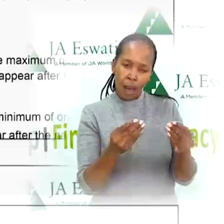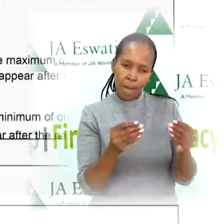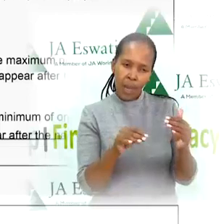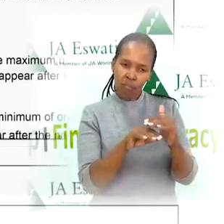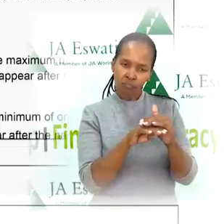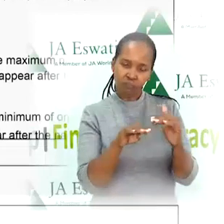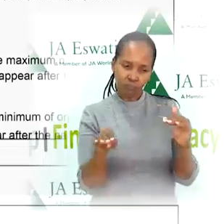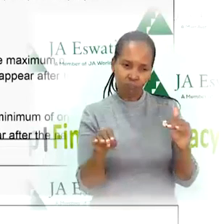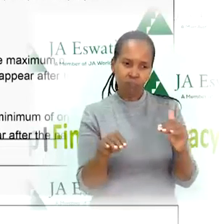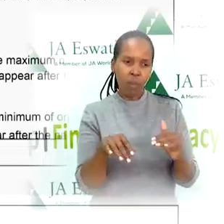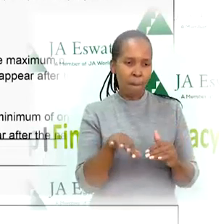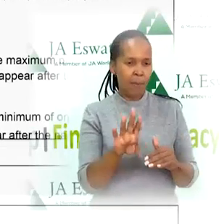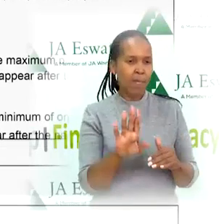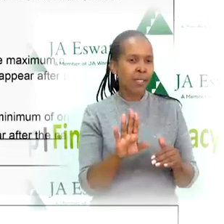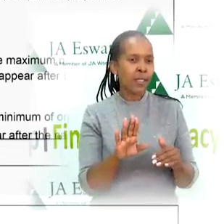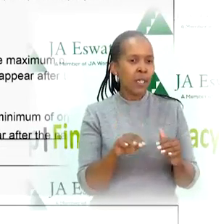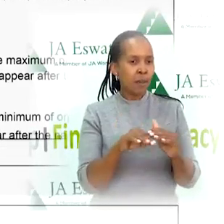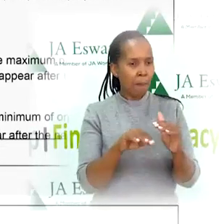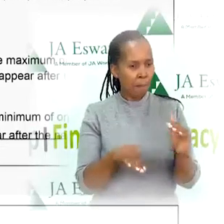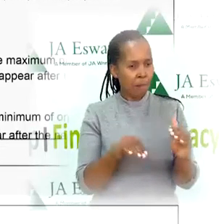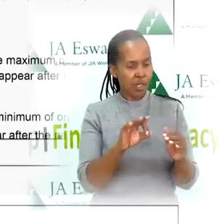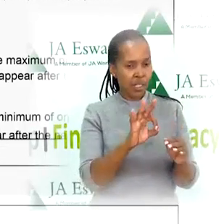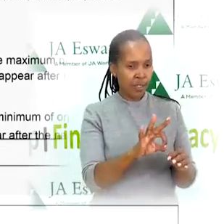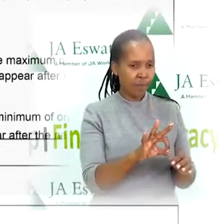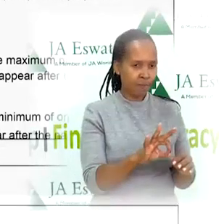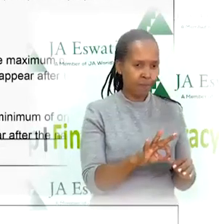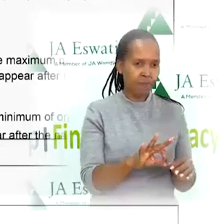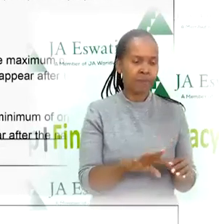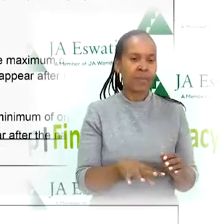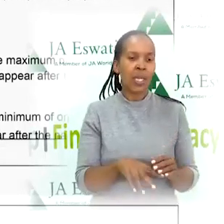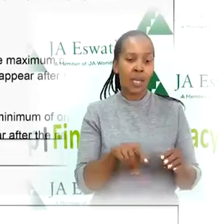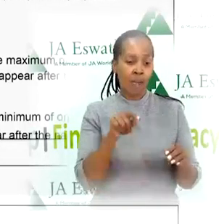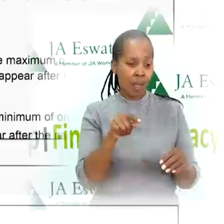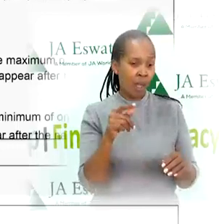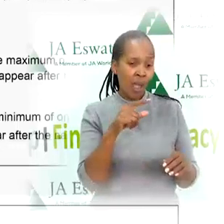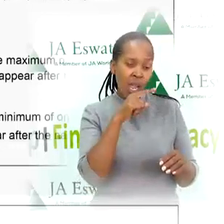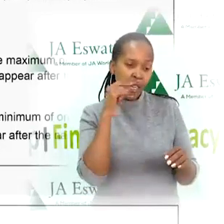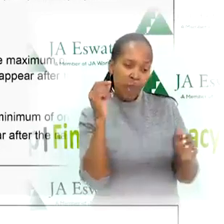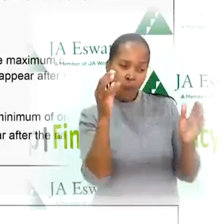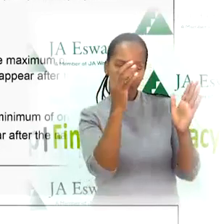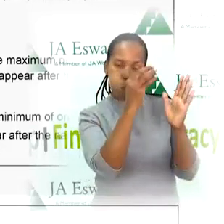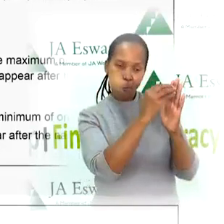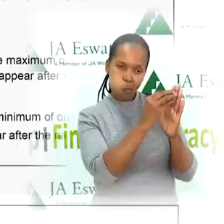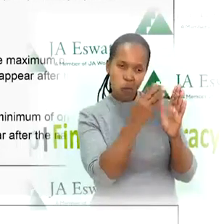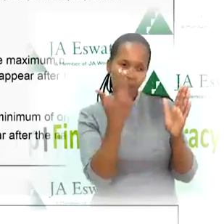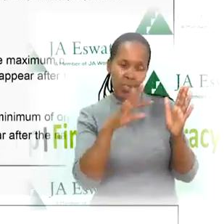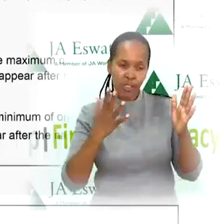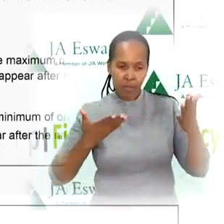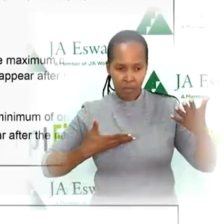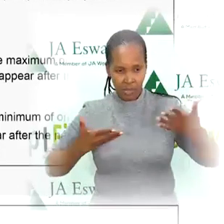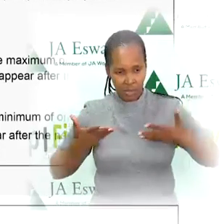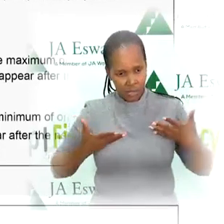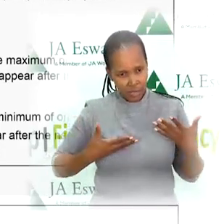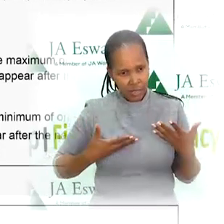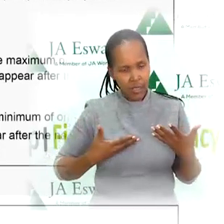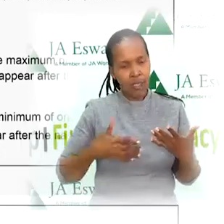PTY Ltd will appear after the name of the company. It is taxed in line with nationally